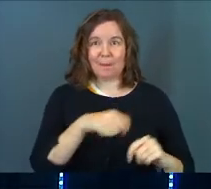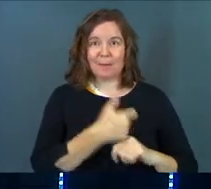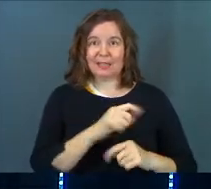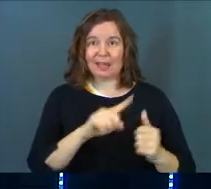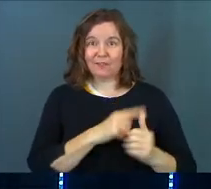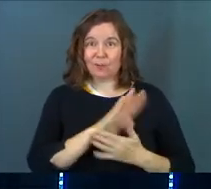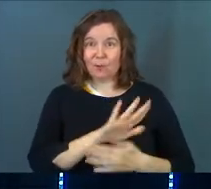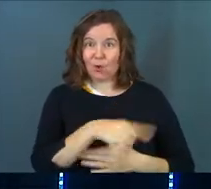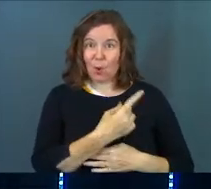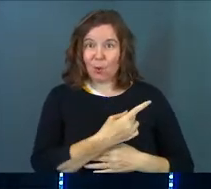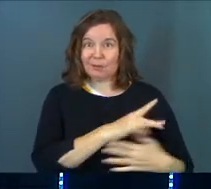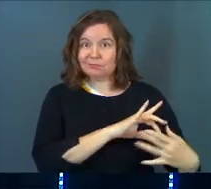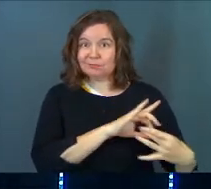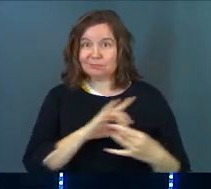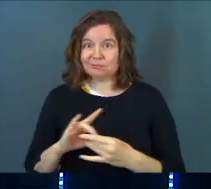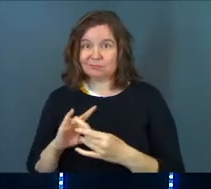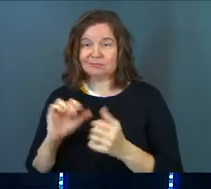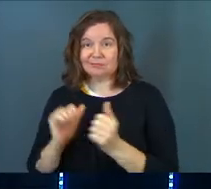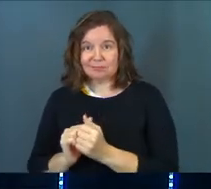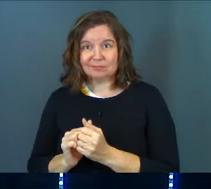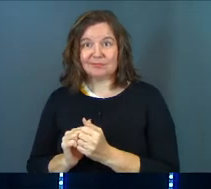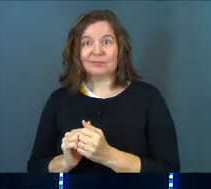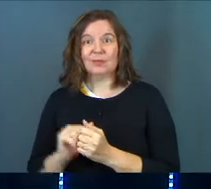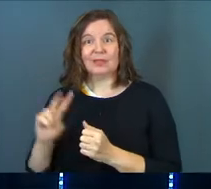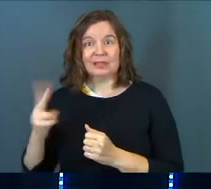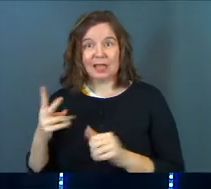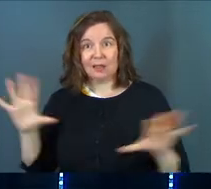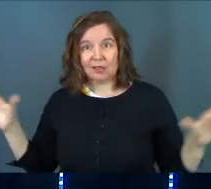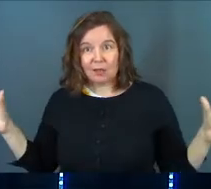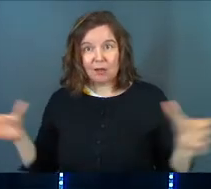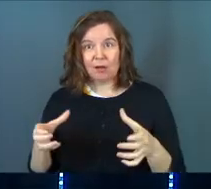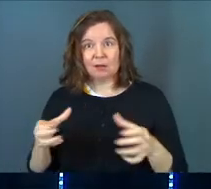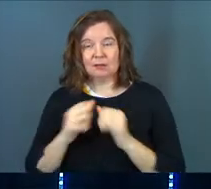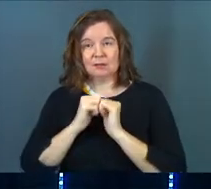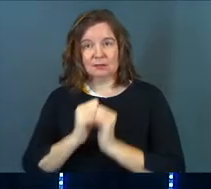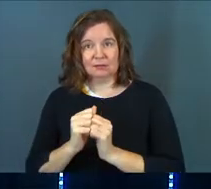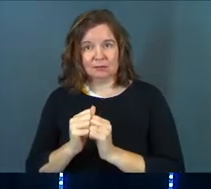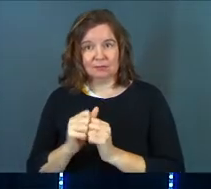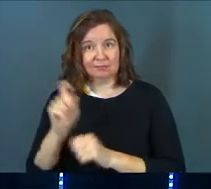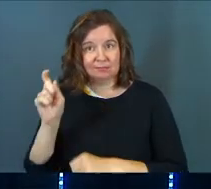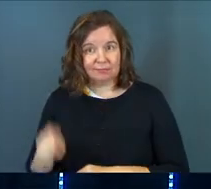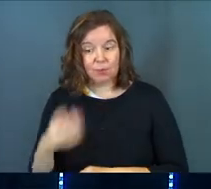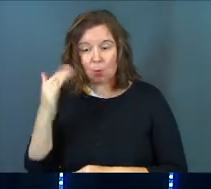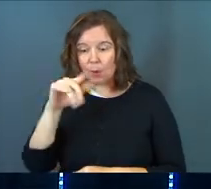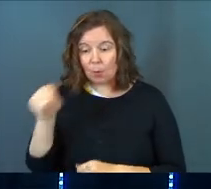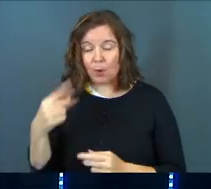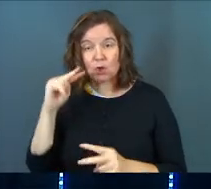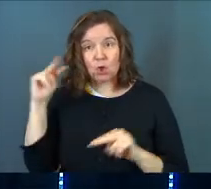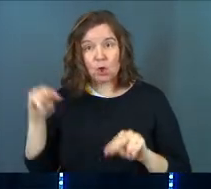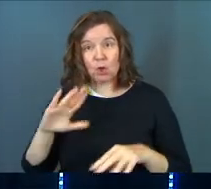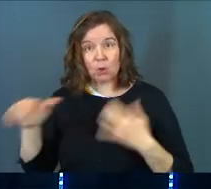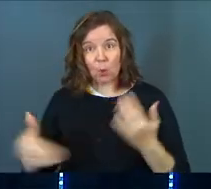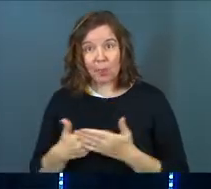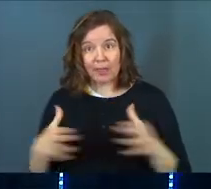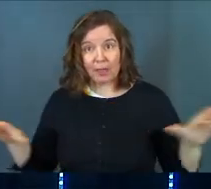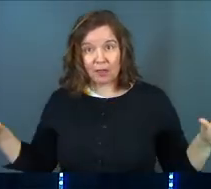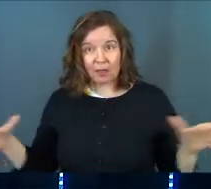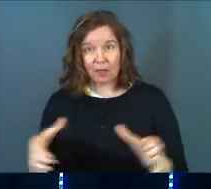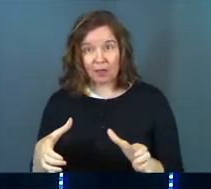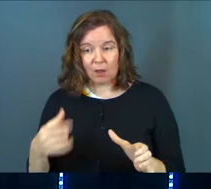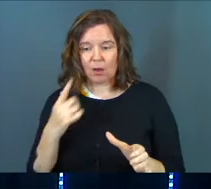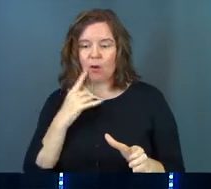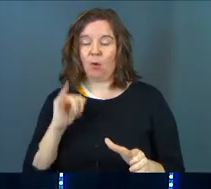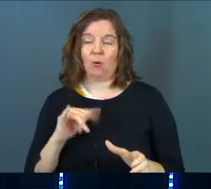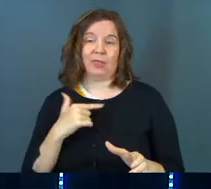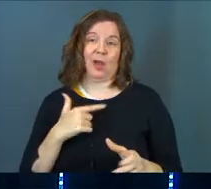just based on the first movie. You got to judge the whole set. Because once you look at the whole thing,